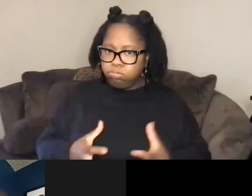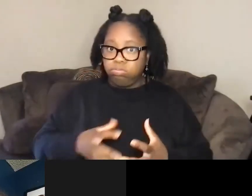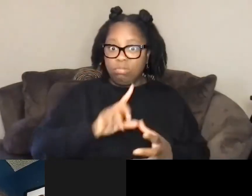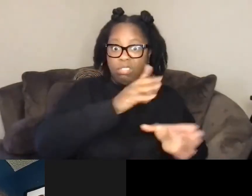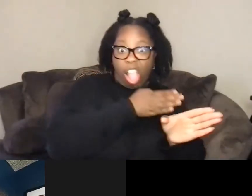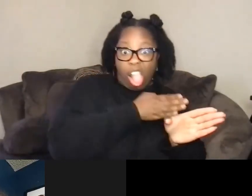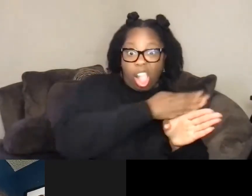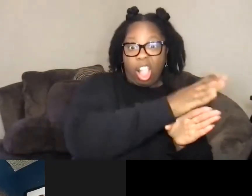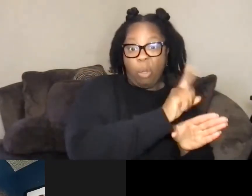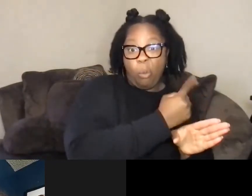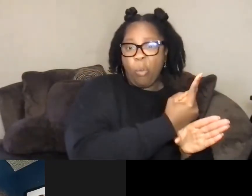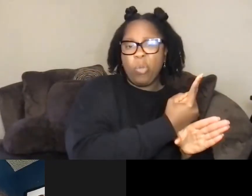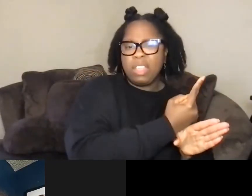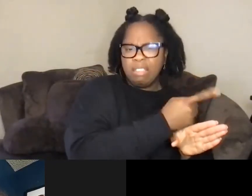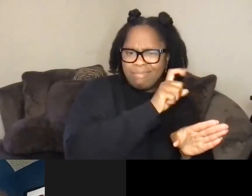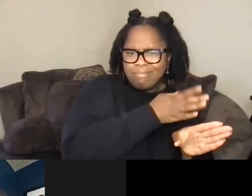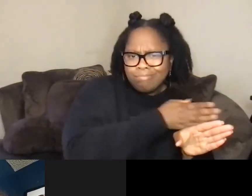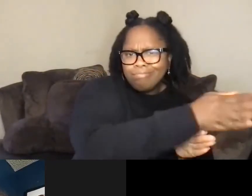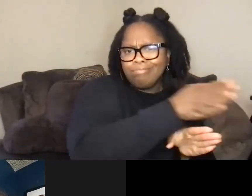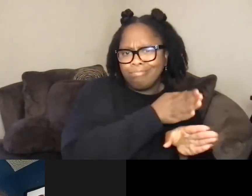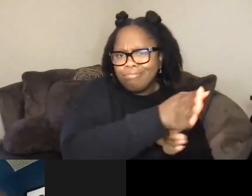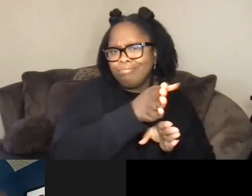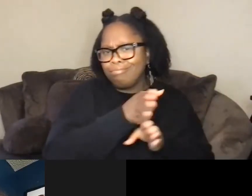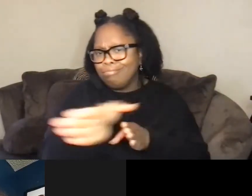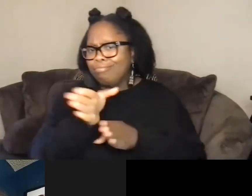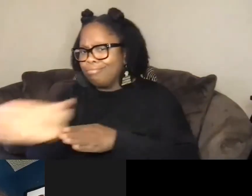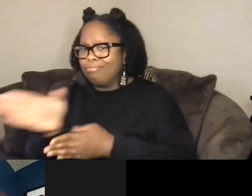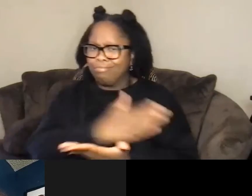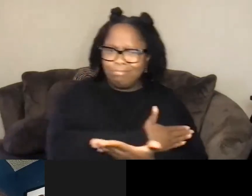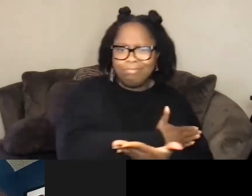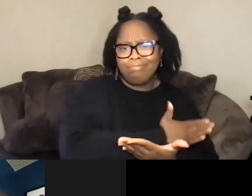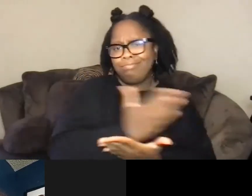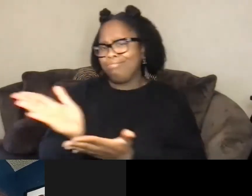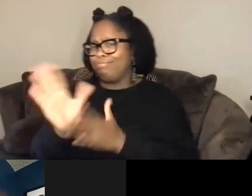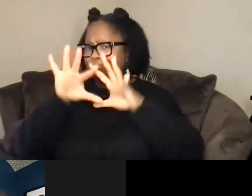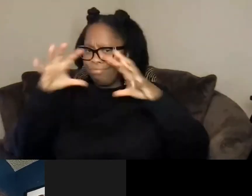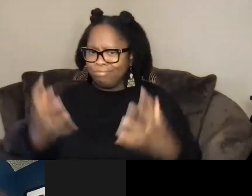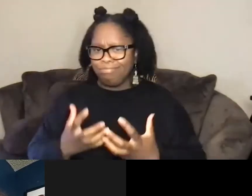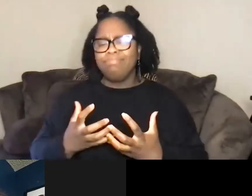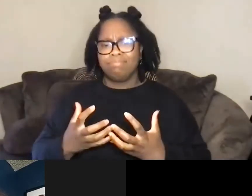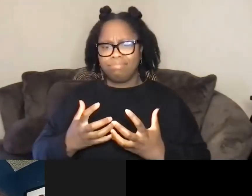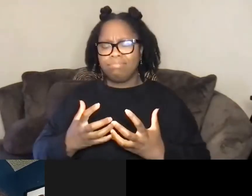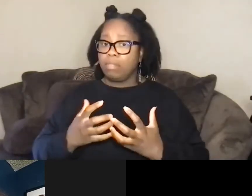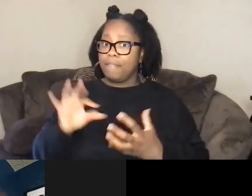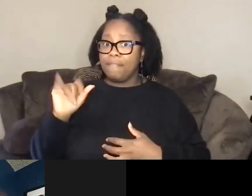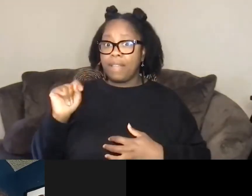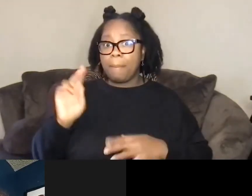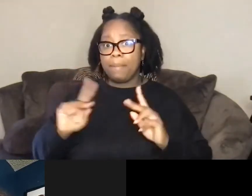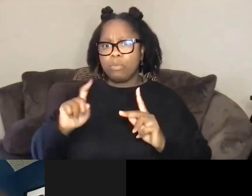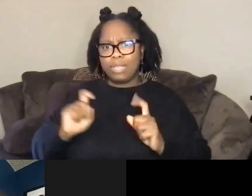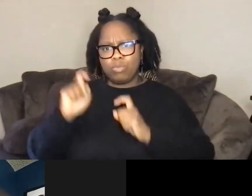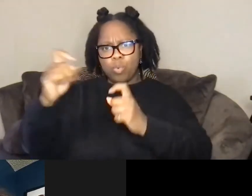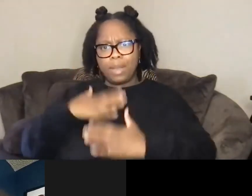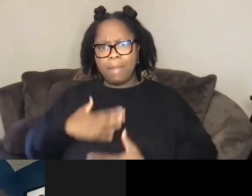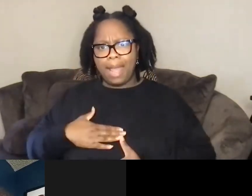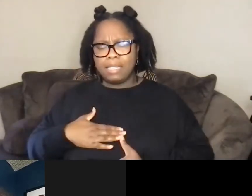protections because we need them to apply to situations like this. Fat people need to be able to donate our bodies so that medical students can learn what it's like to